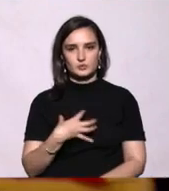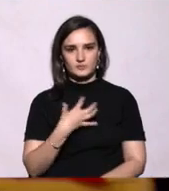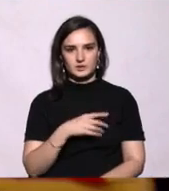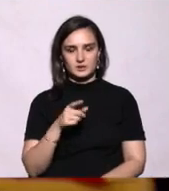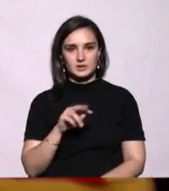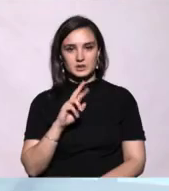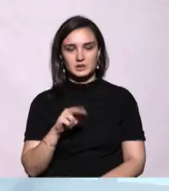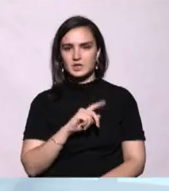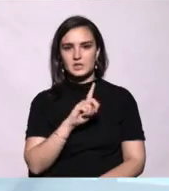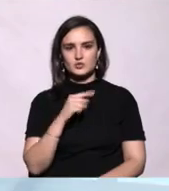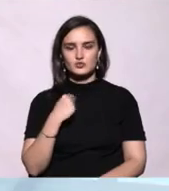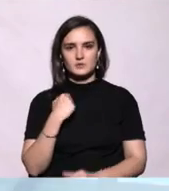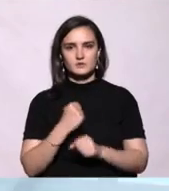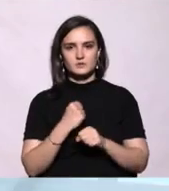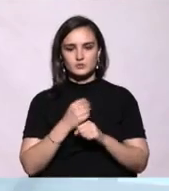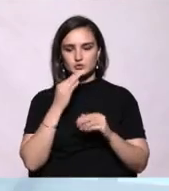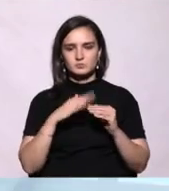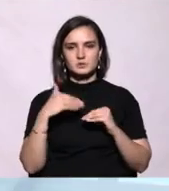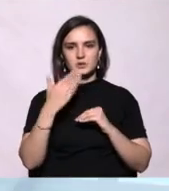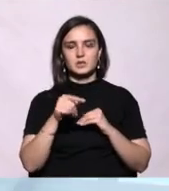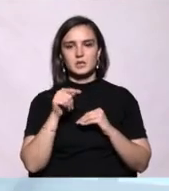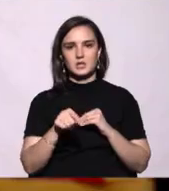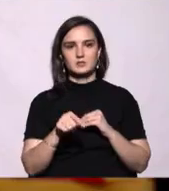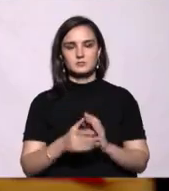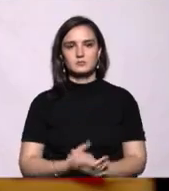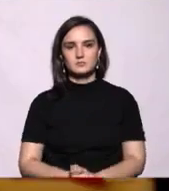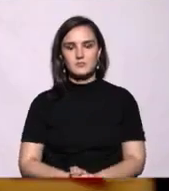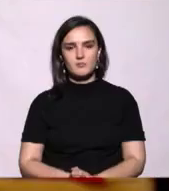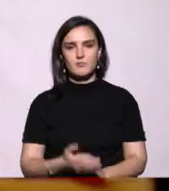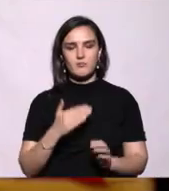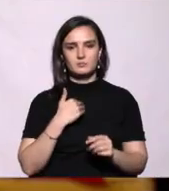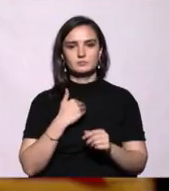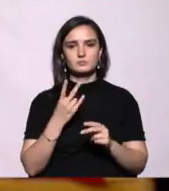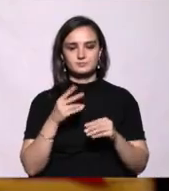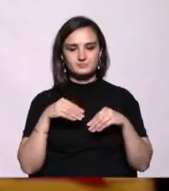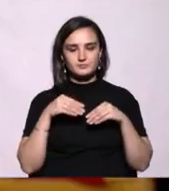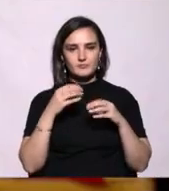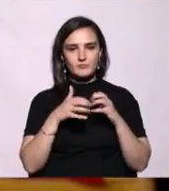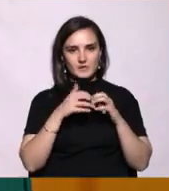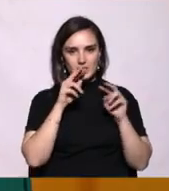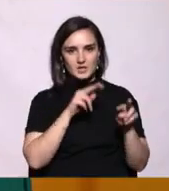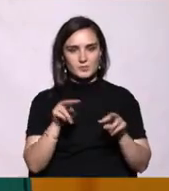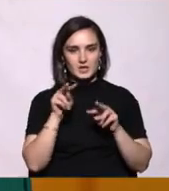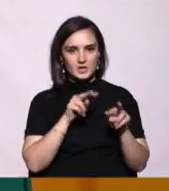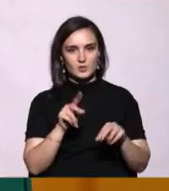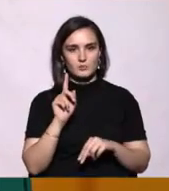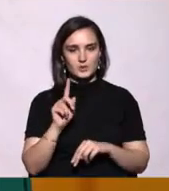And what do we have next on the slide, Zach? We have do gardening. And